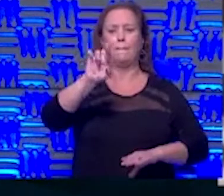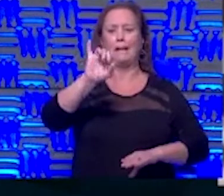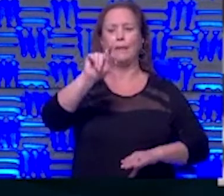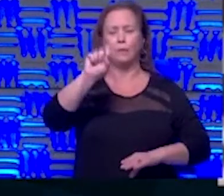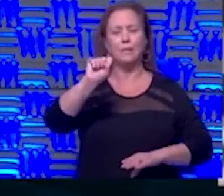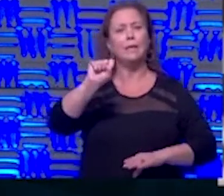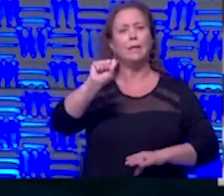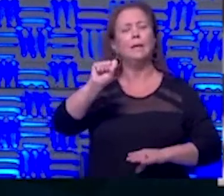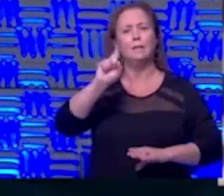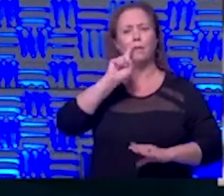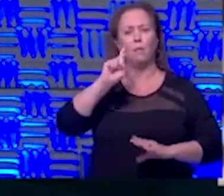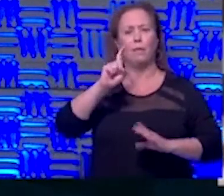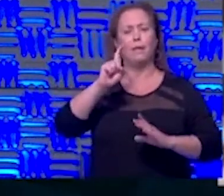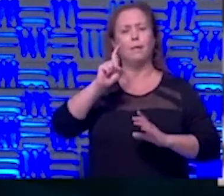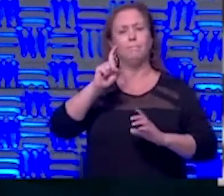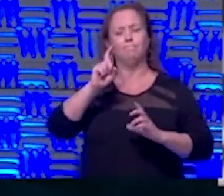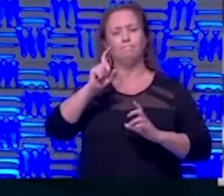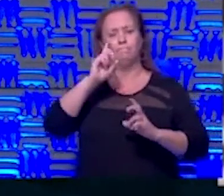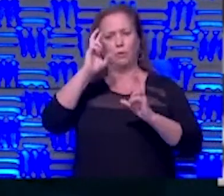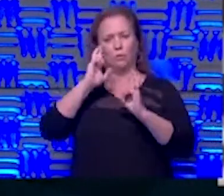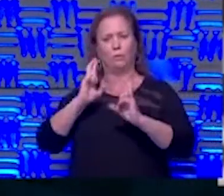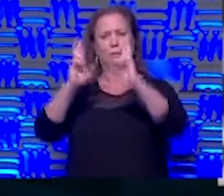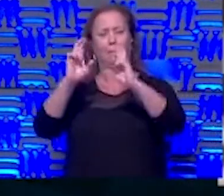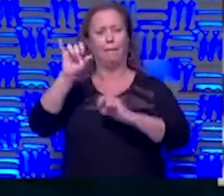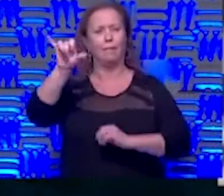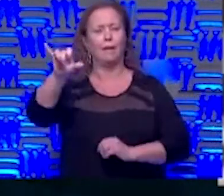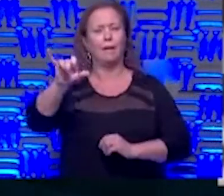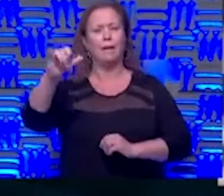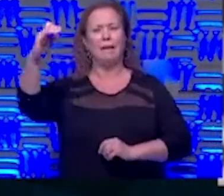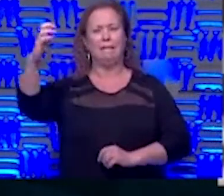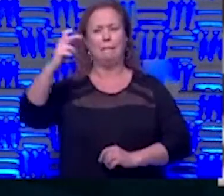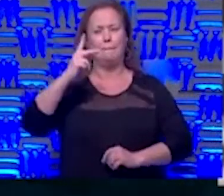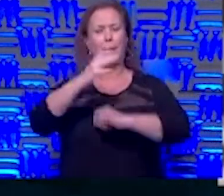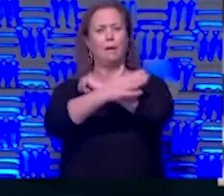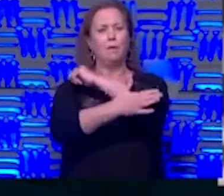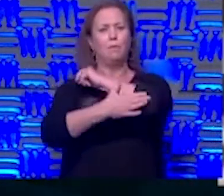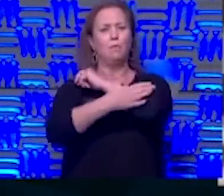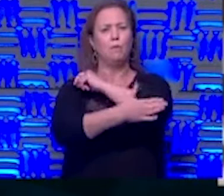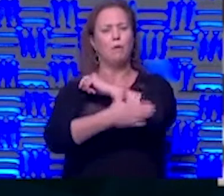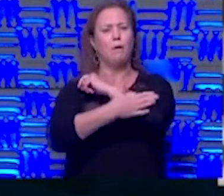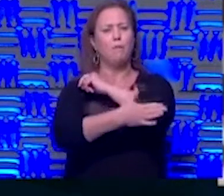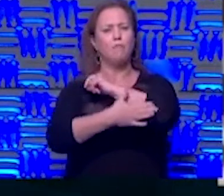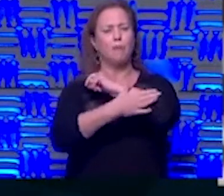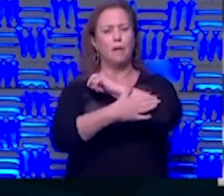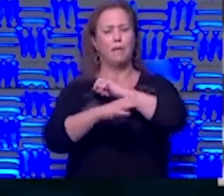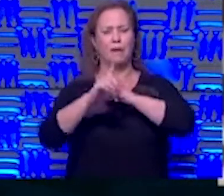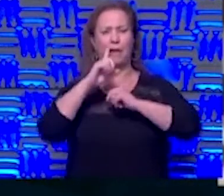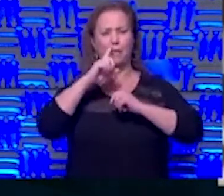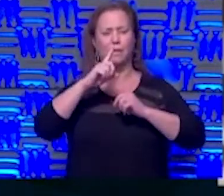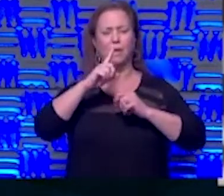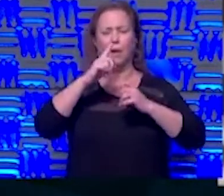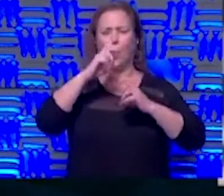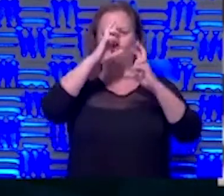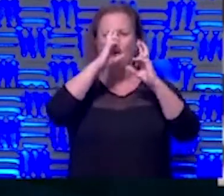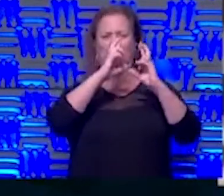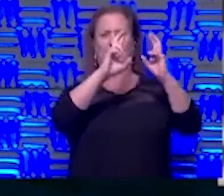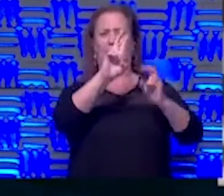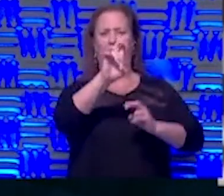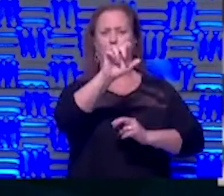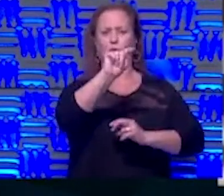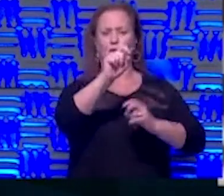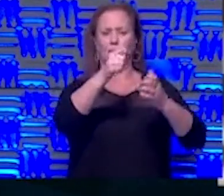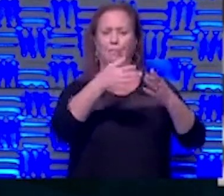that moniker. But yet to return to a country that has such great regard and respect for veterans